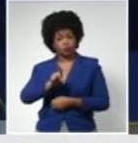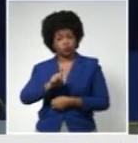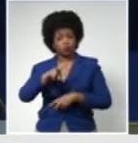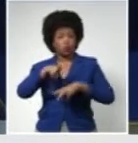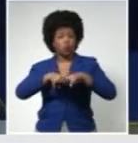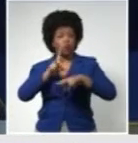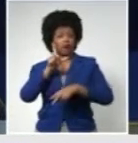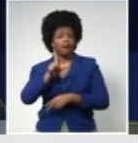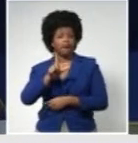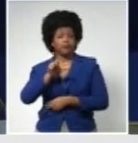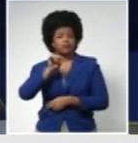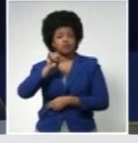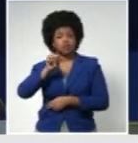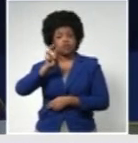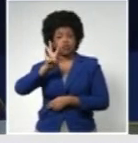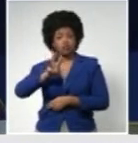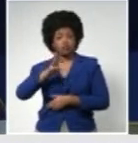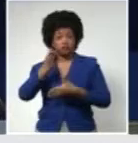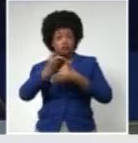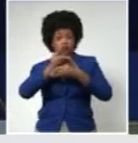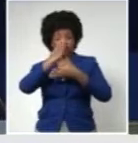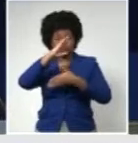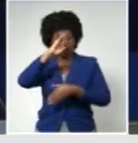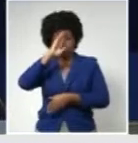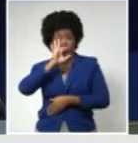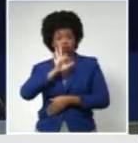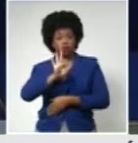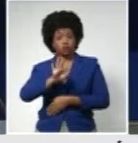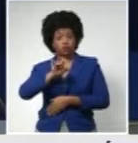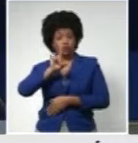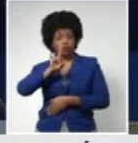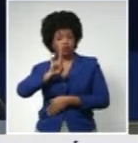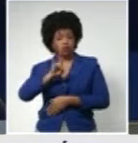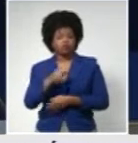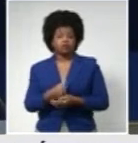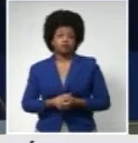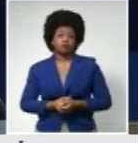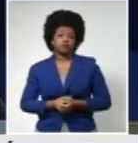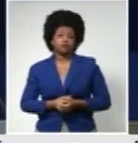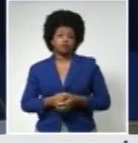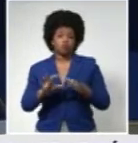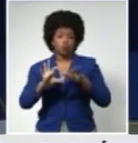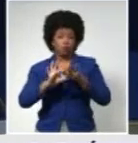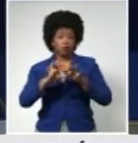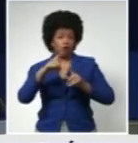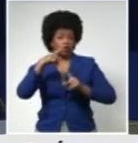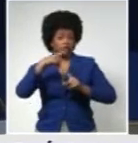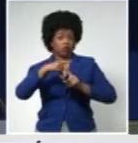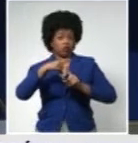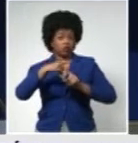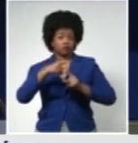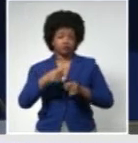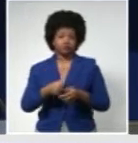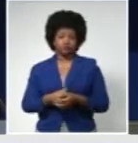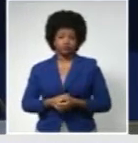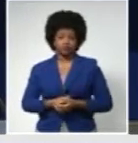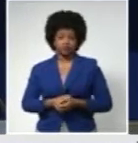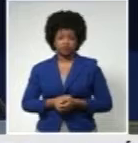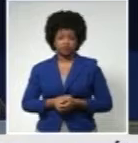and so forth. All provinces processed samples looking for infected cases.